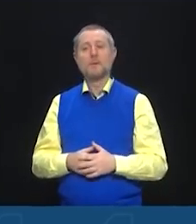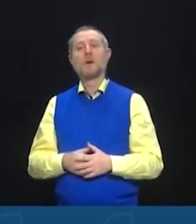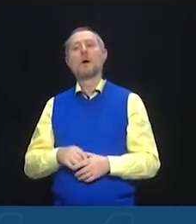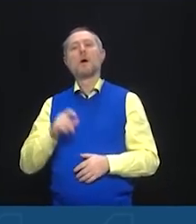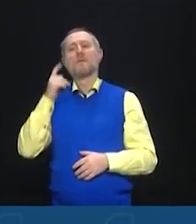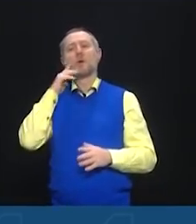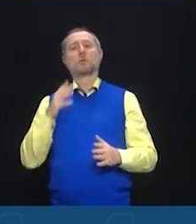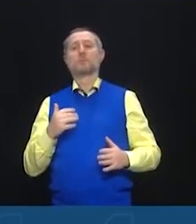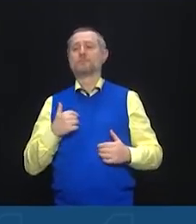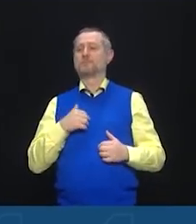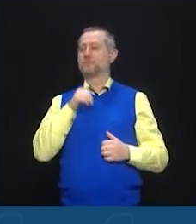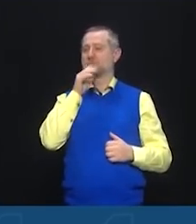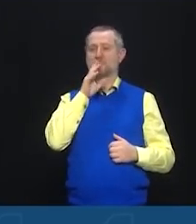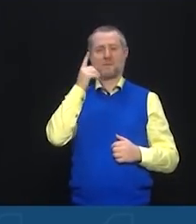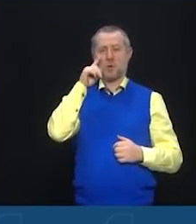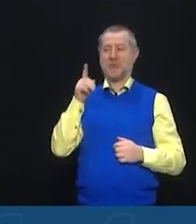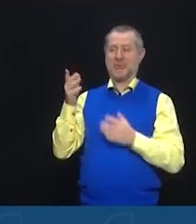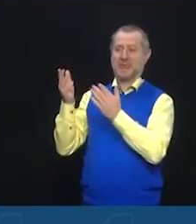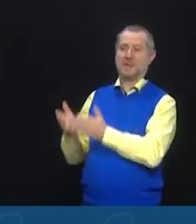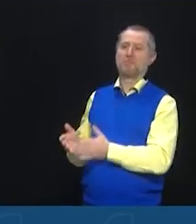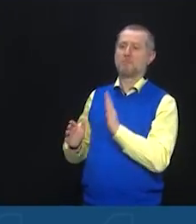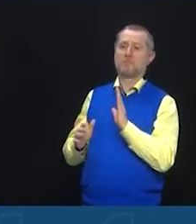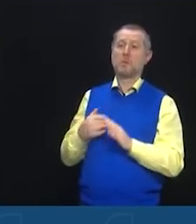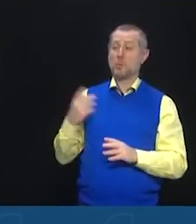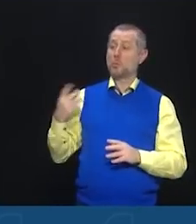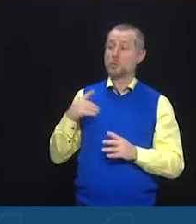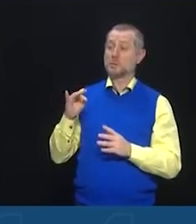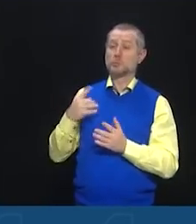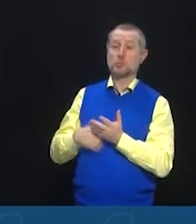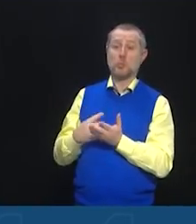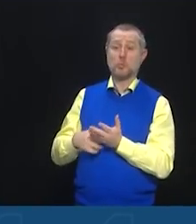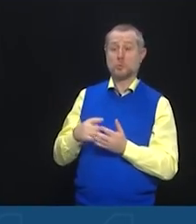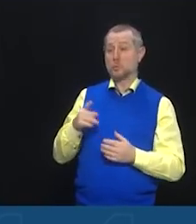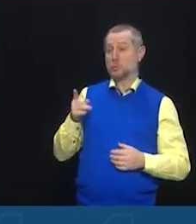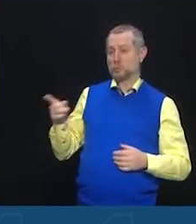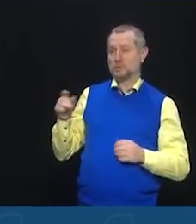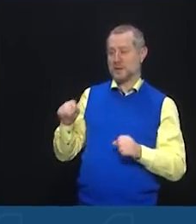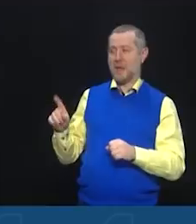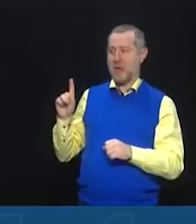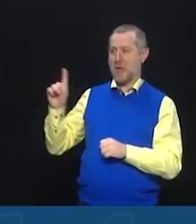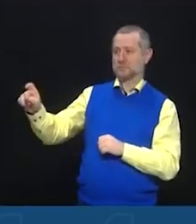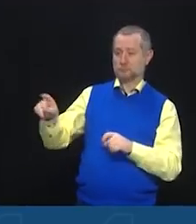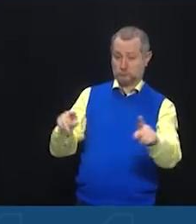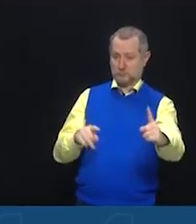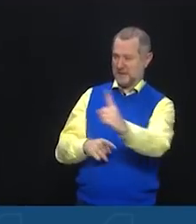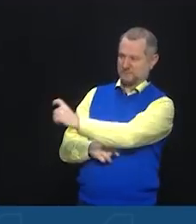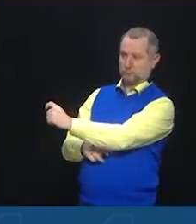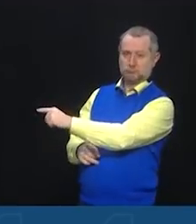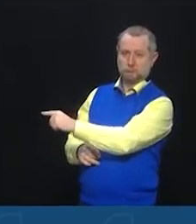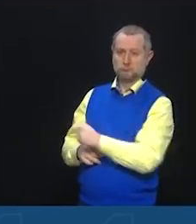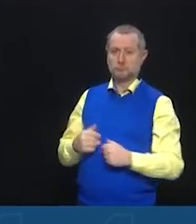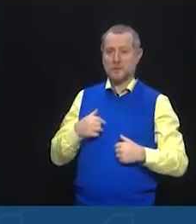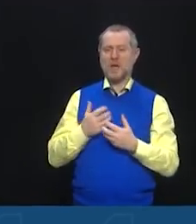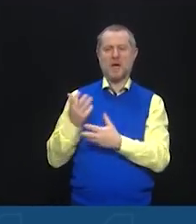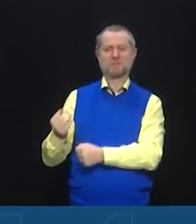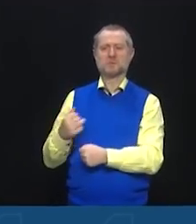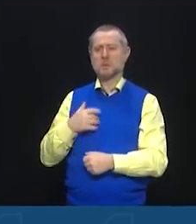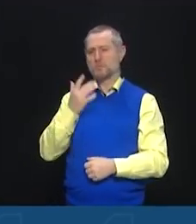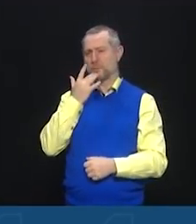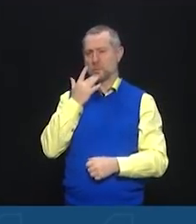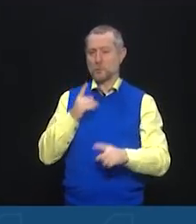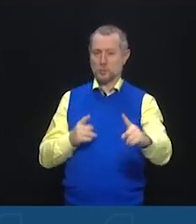mayor. We spoke today. You can certainly ask him his position. I feel confident, but I think you want to hear that from the